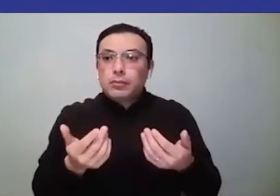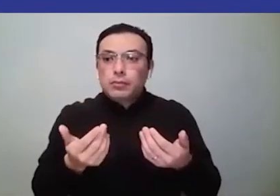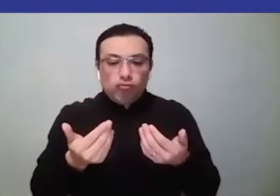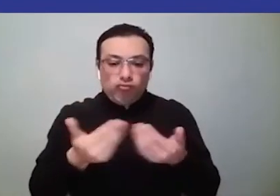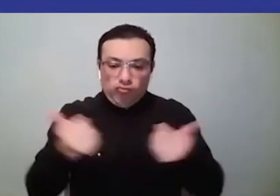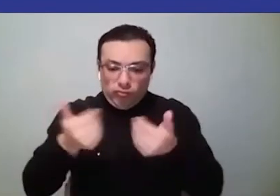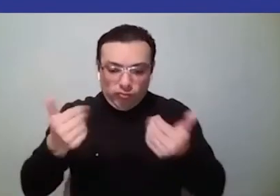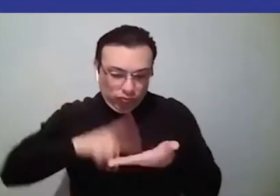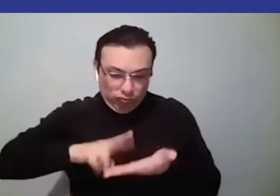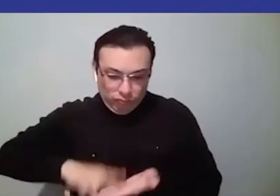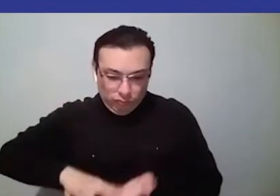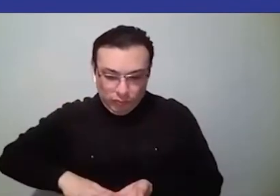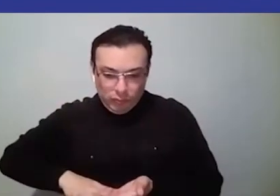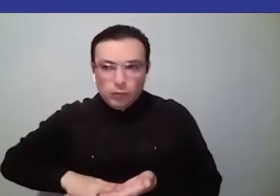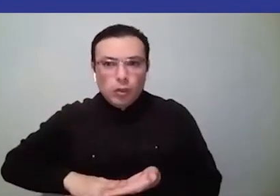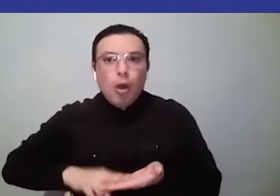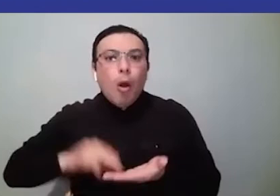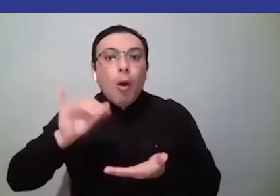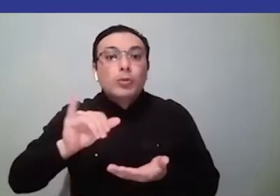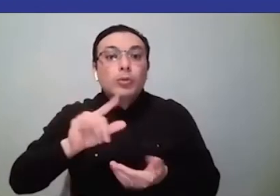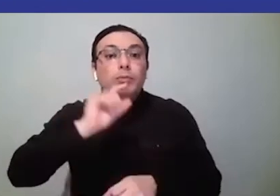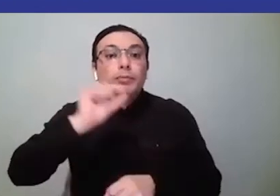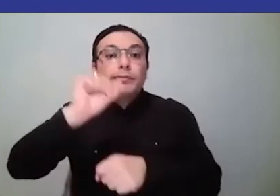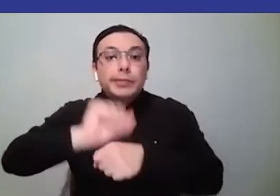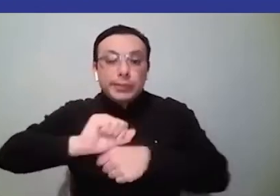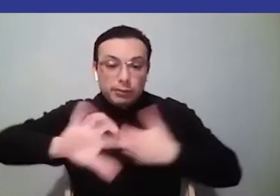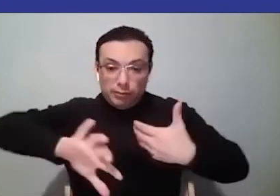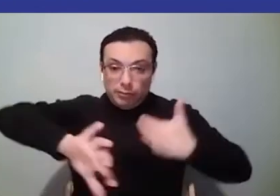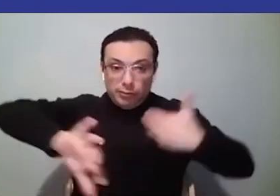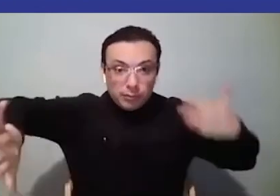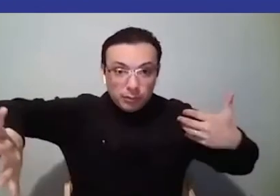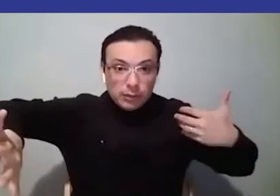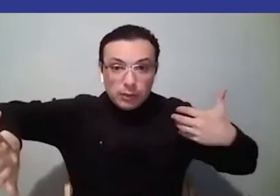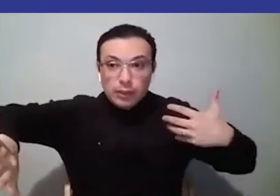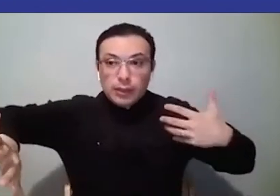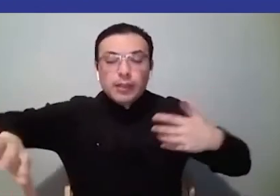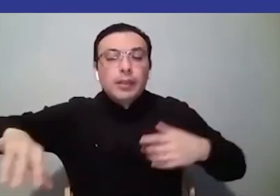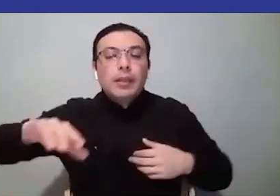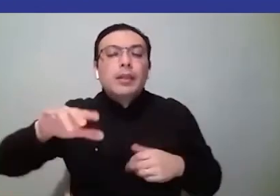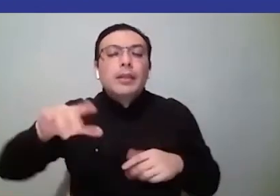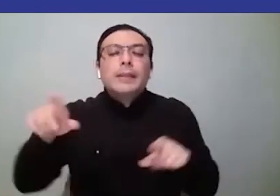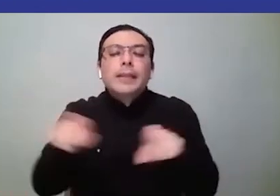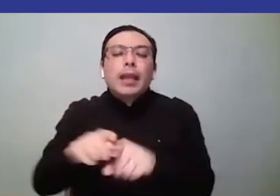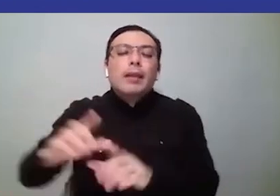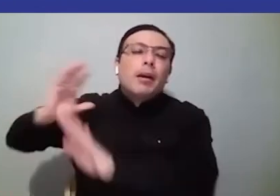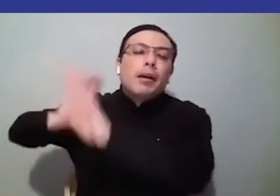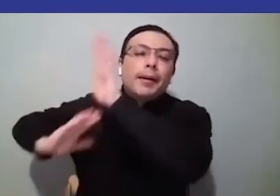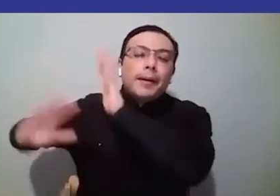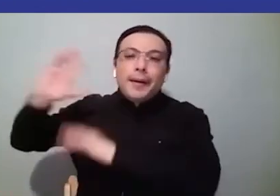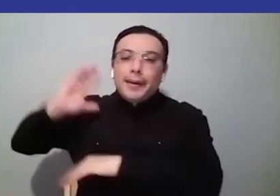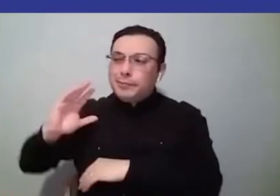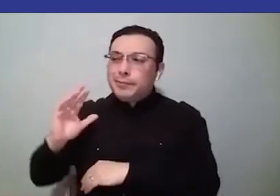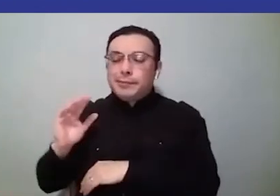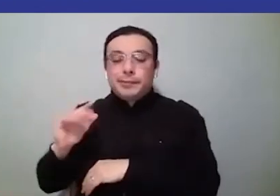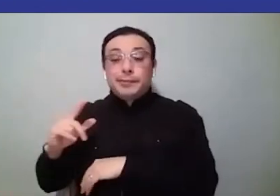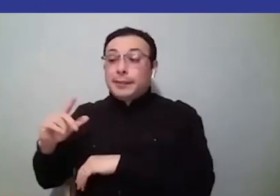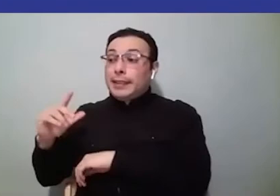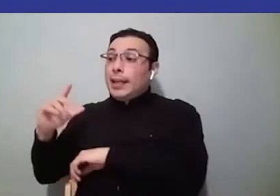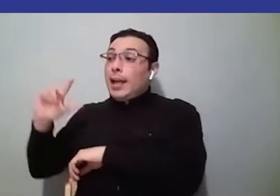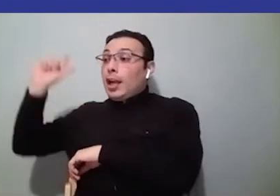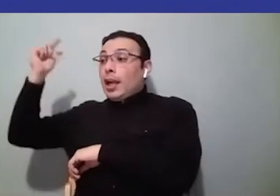doing that through, again, certain kinds of settler colonial orders that seek to govern and